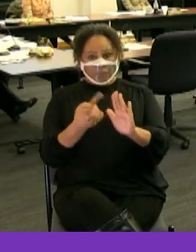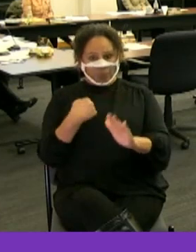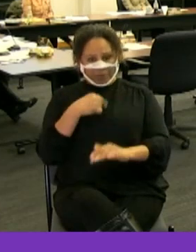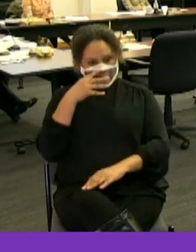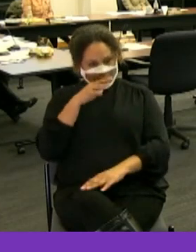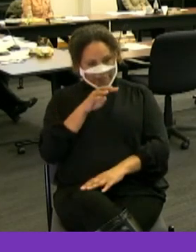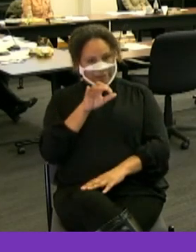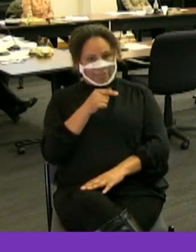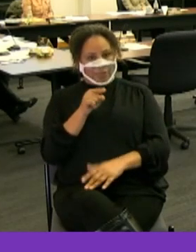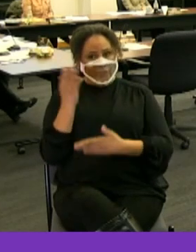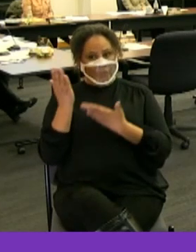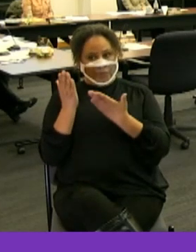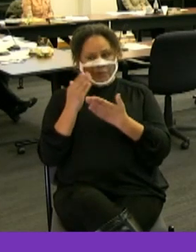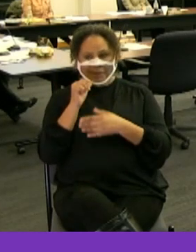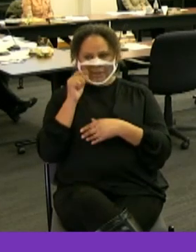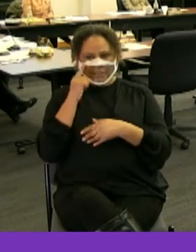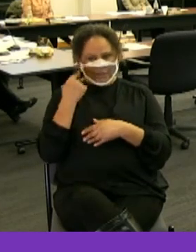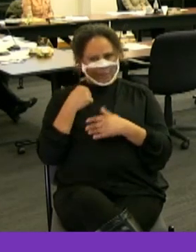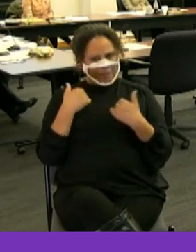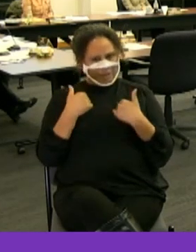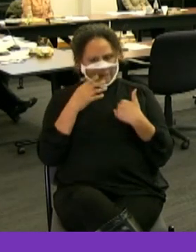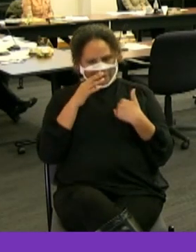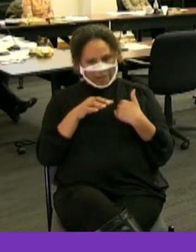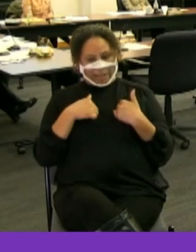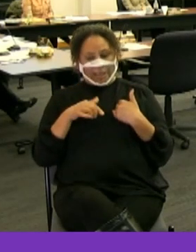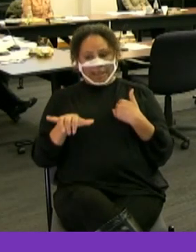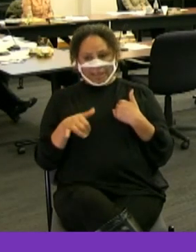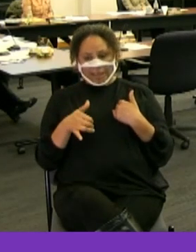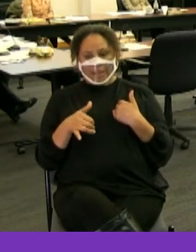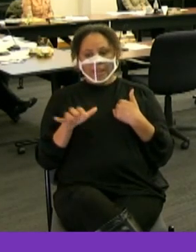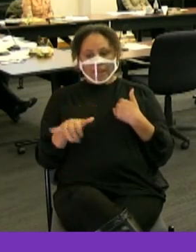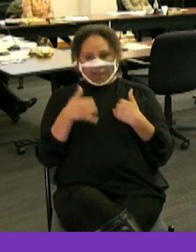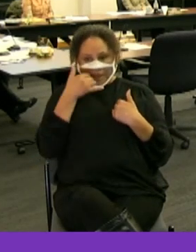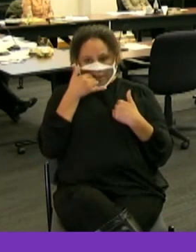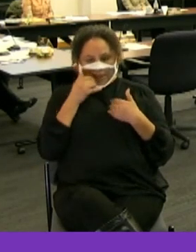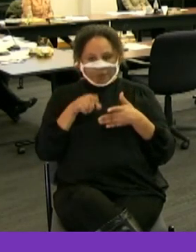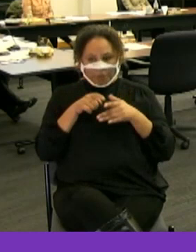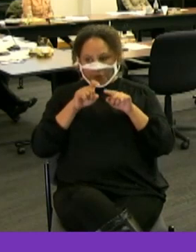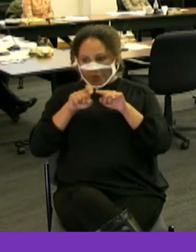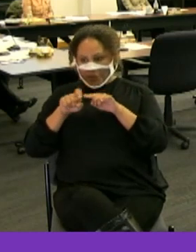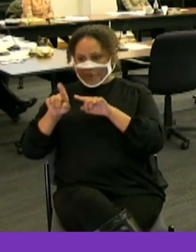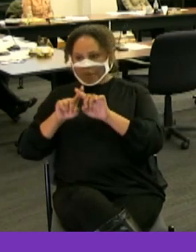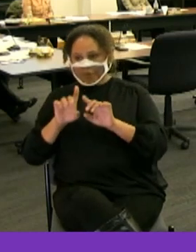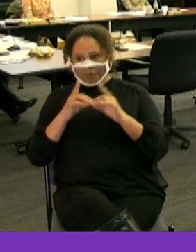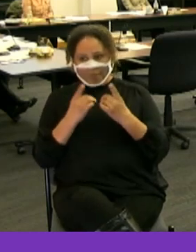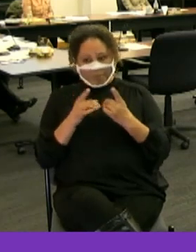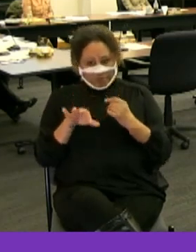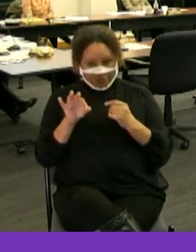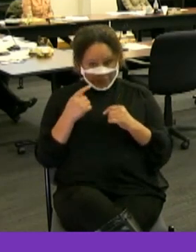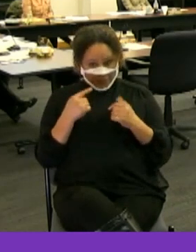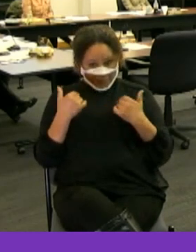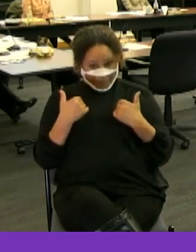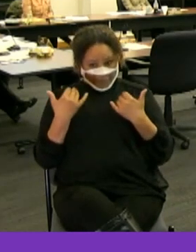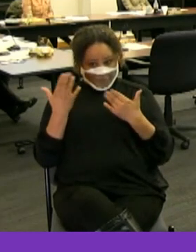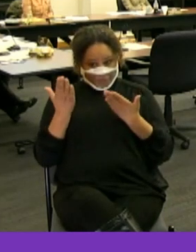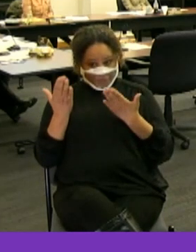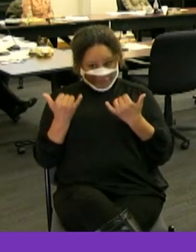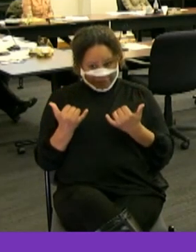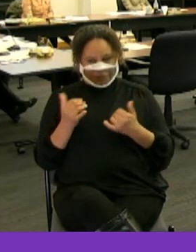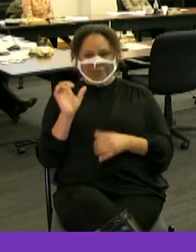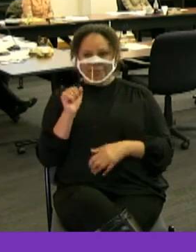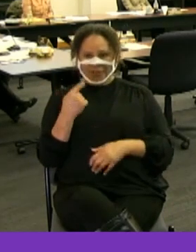we neglected, and I didn't think we had, because I picked up the phone and started calling the different departments to find out, did we have services, and we